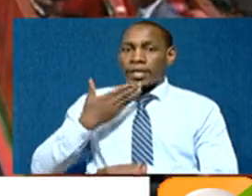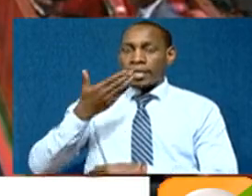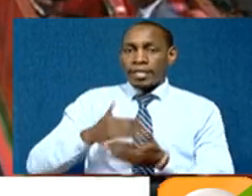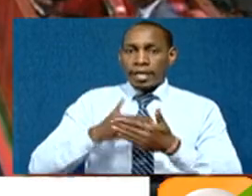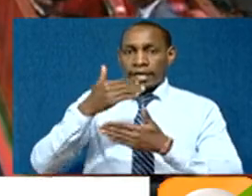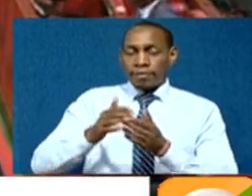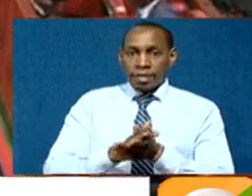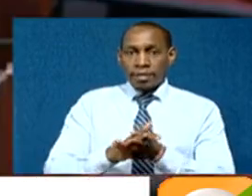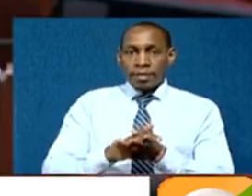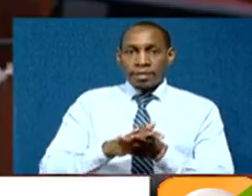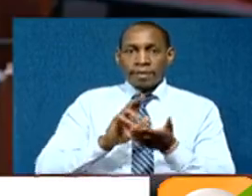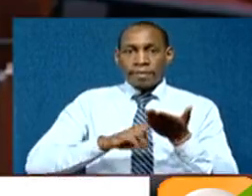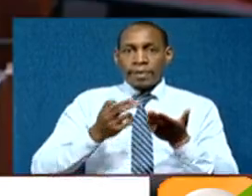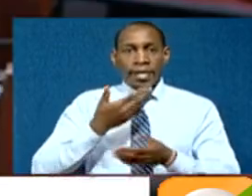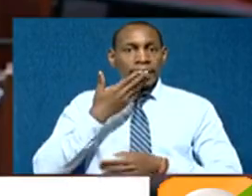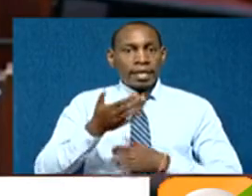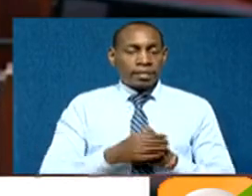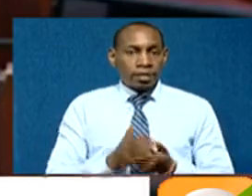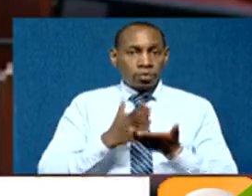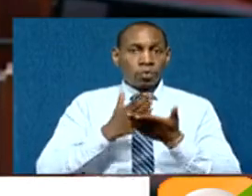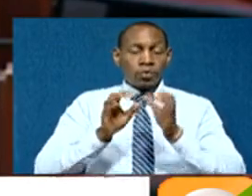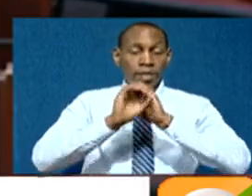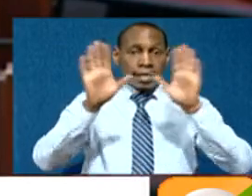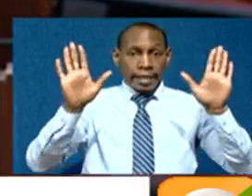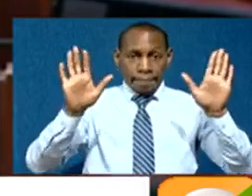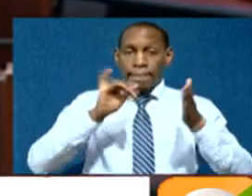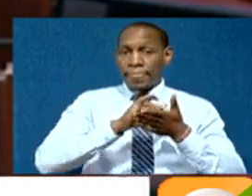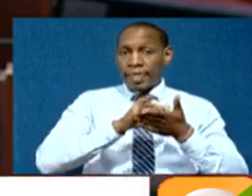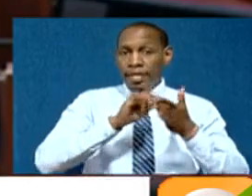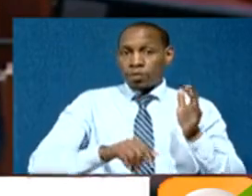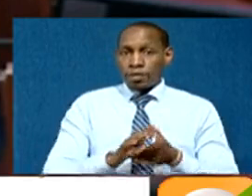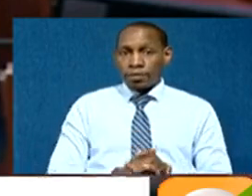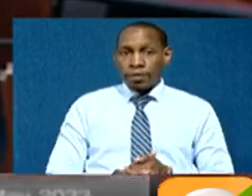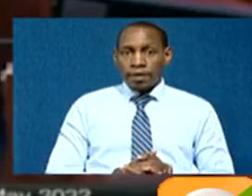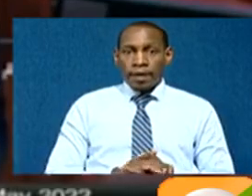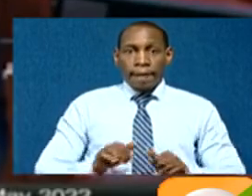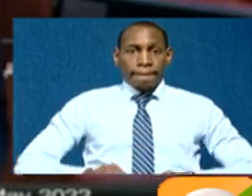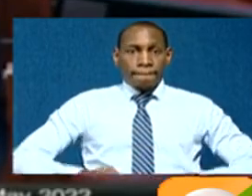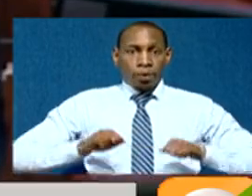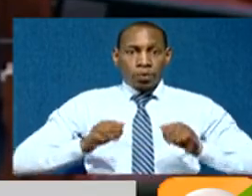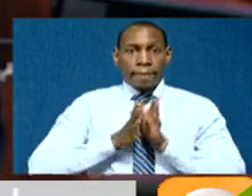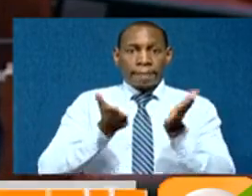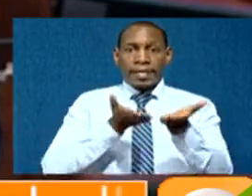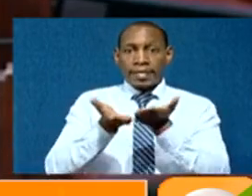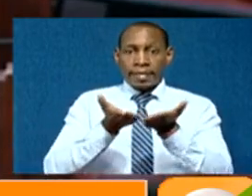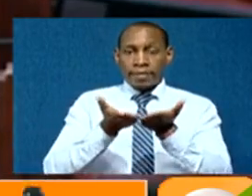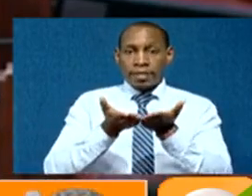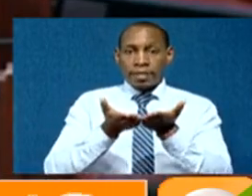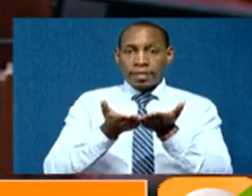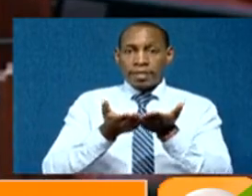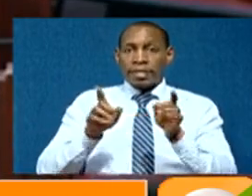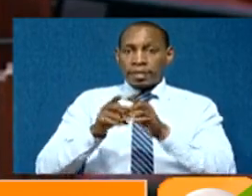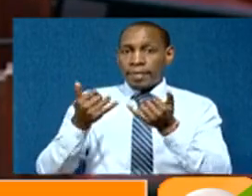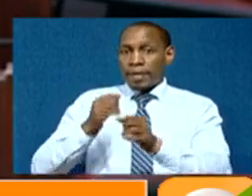days of finding the answers. It is thus clear that the head of the public service, who is